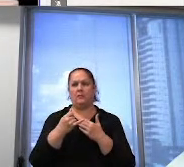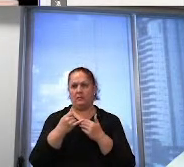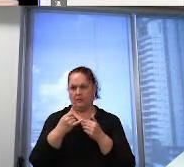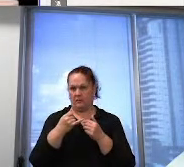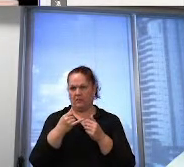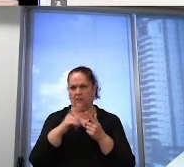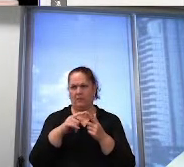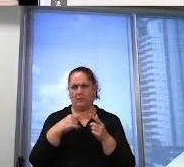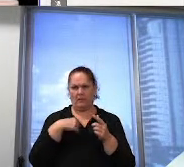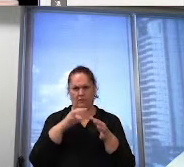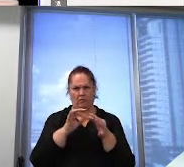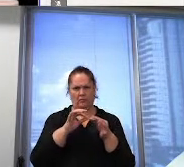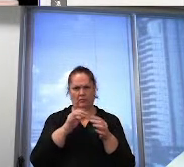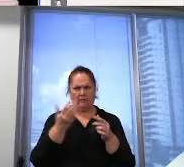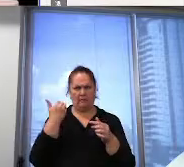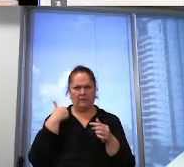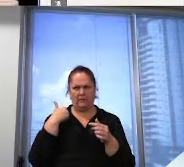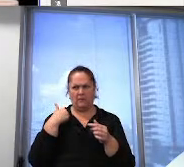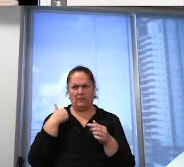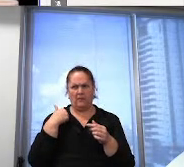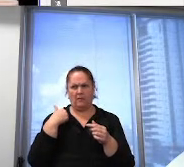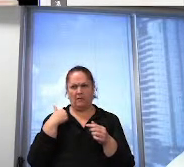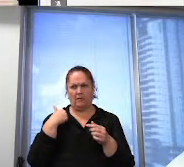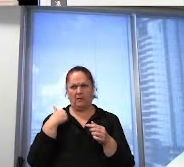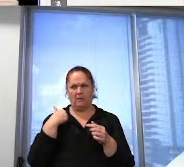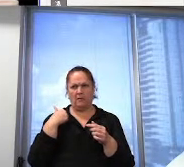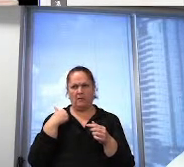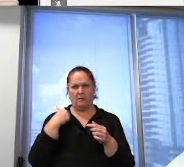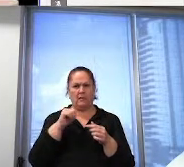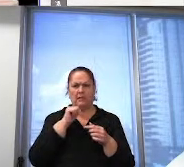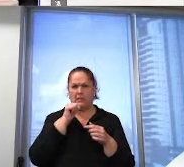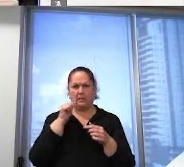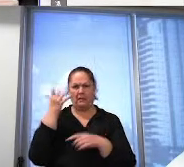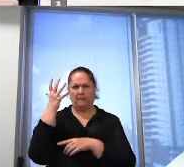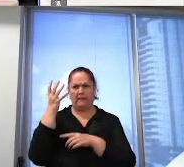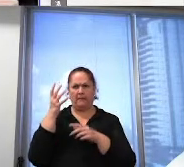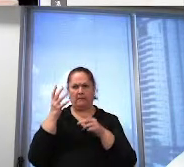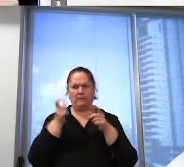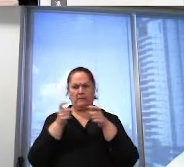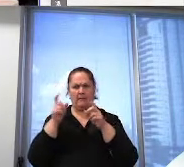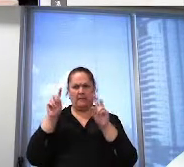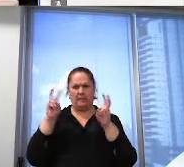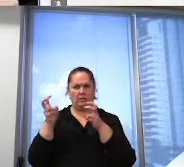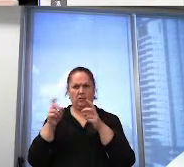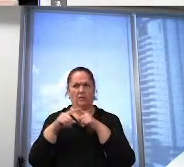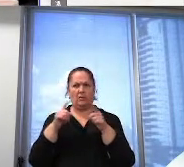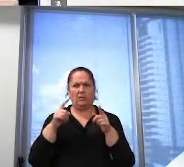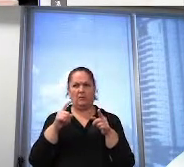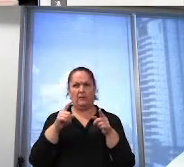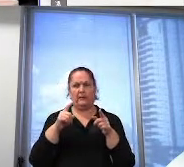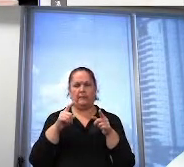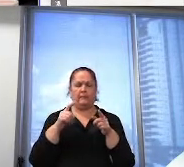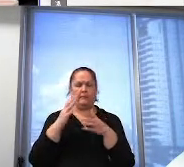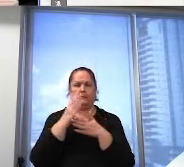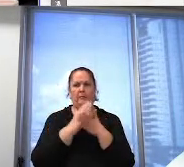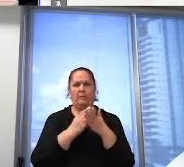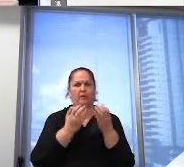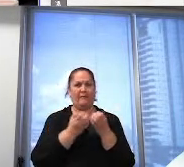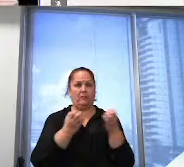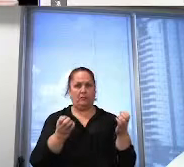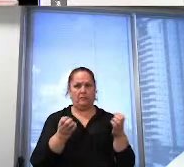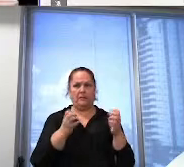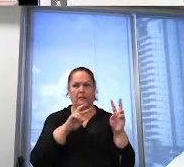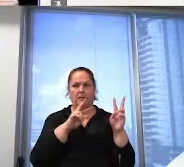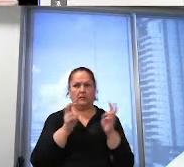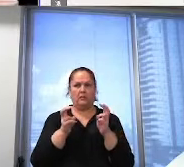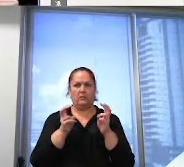projects, what I understood your testimony earlier was those weren't necessarily vegetation management issues, but more, I guess, component